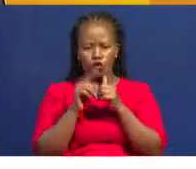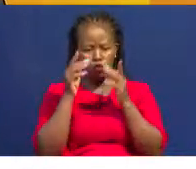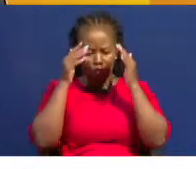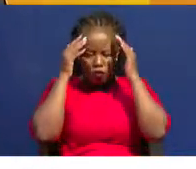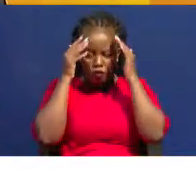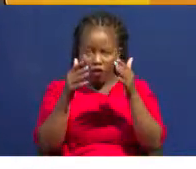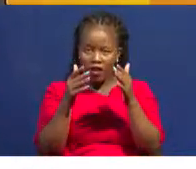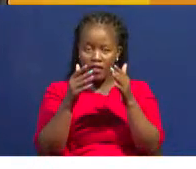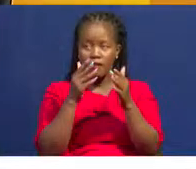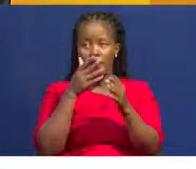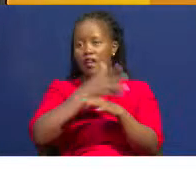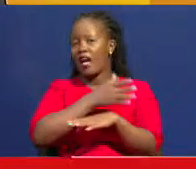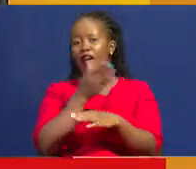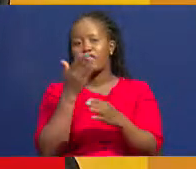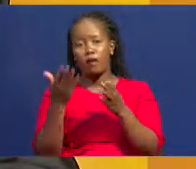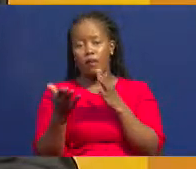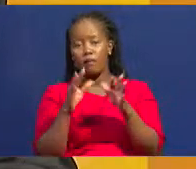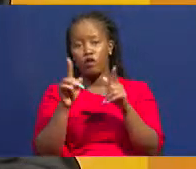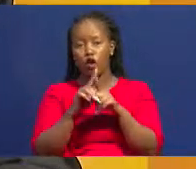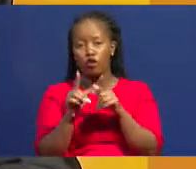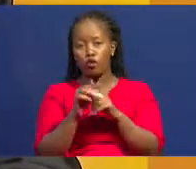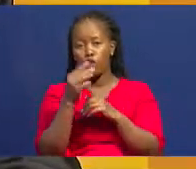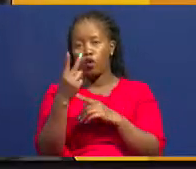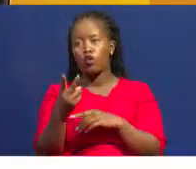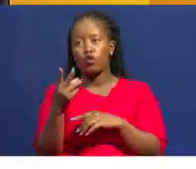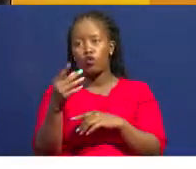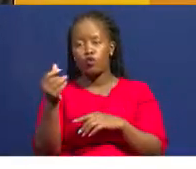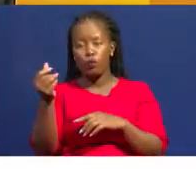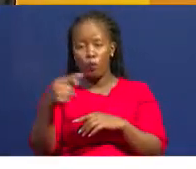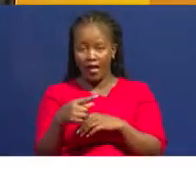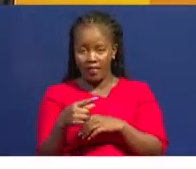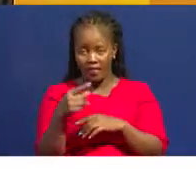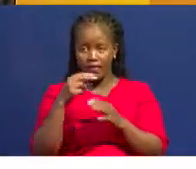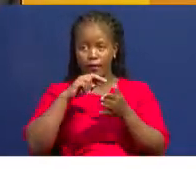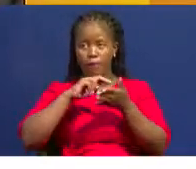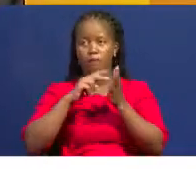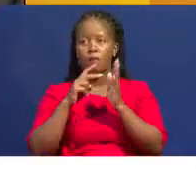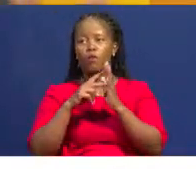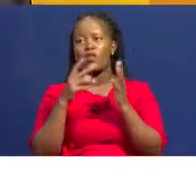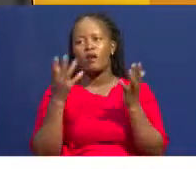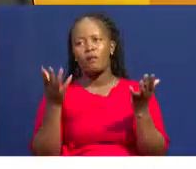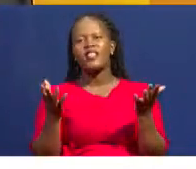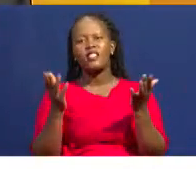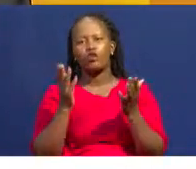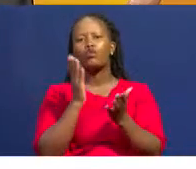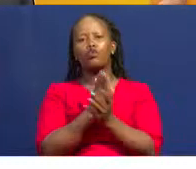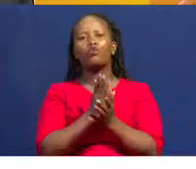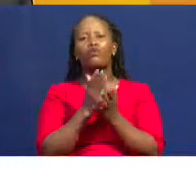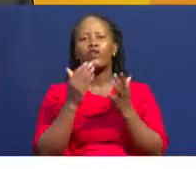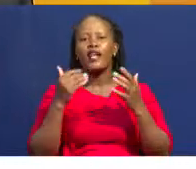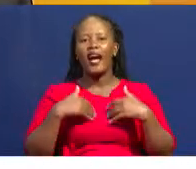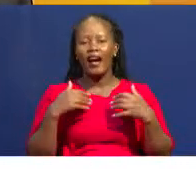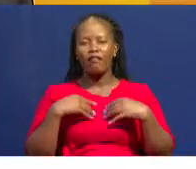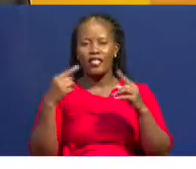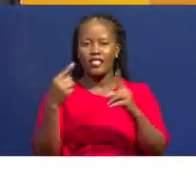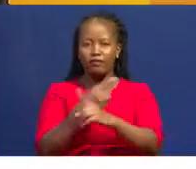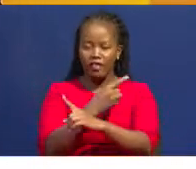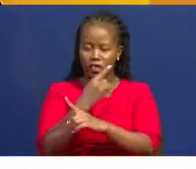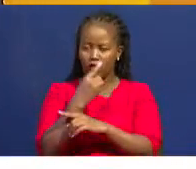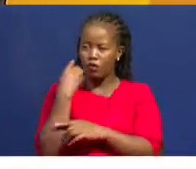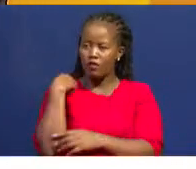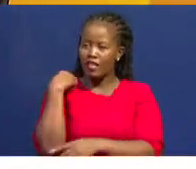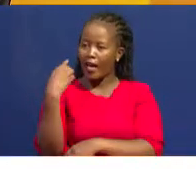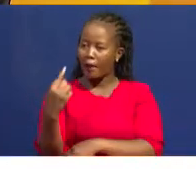after maybe even 2 months. So naturally there will be a discrepancy in their figures,